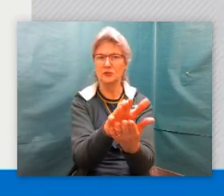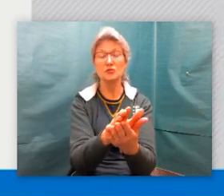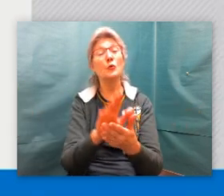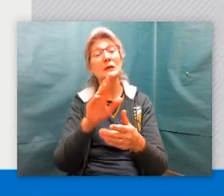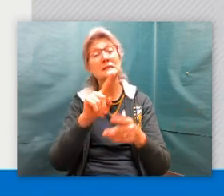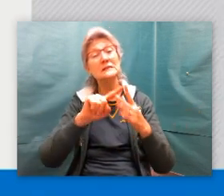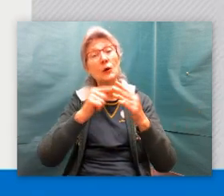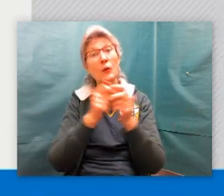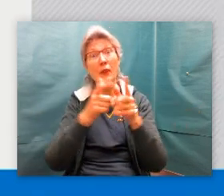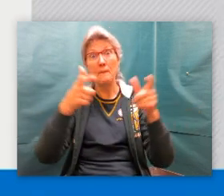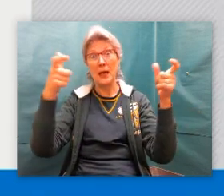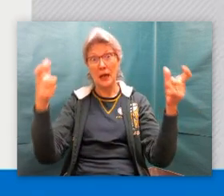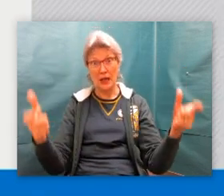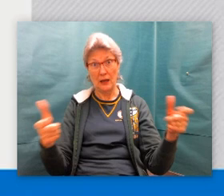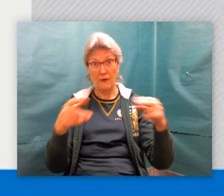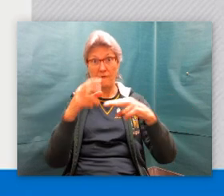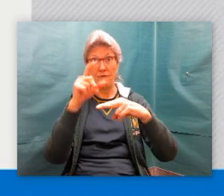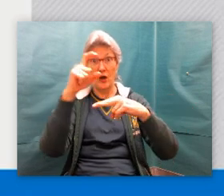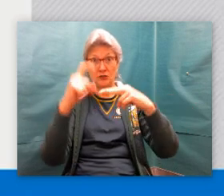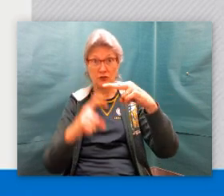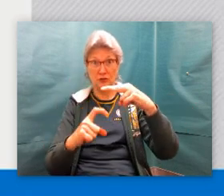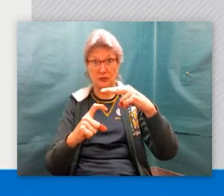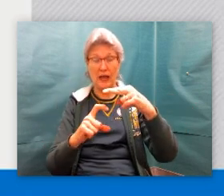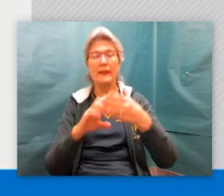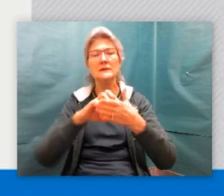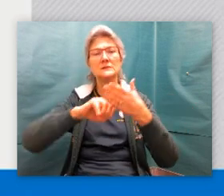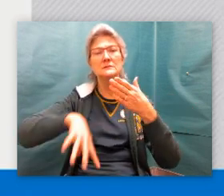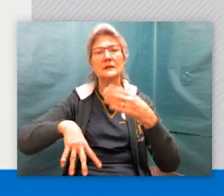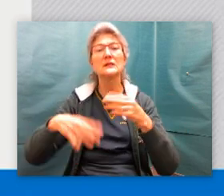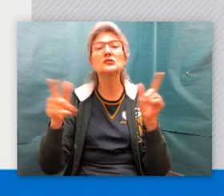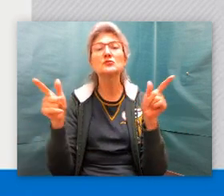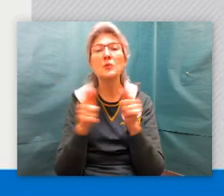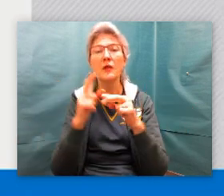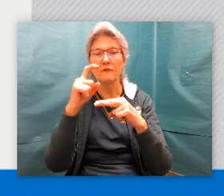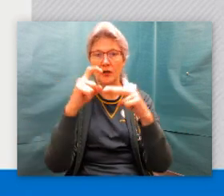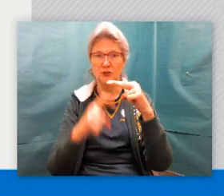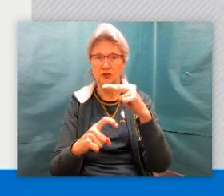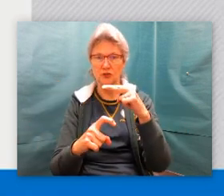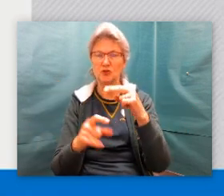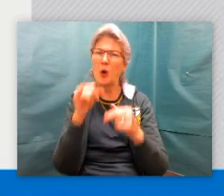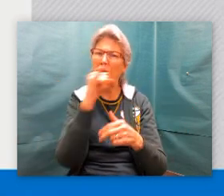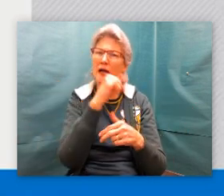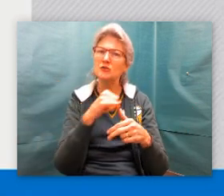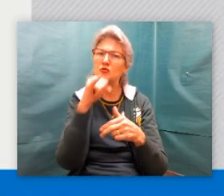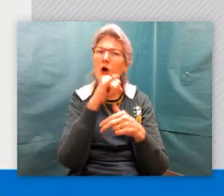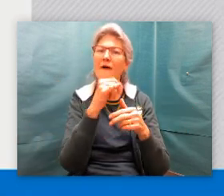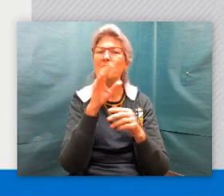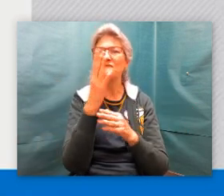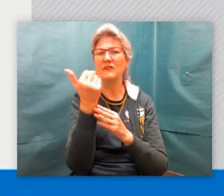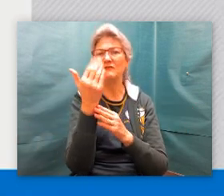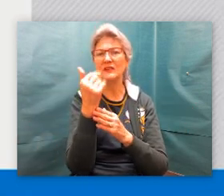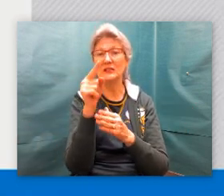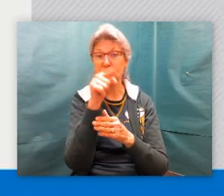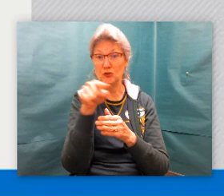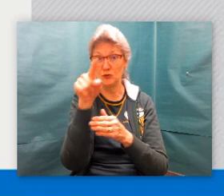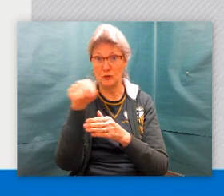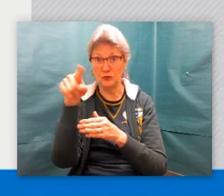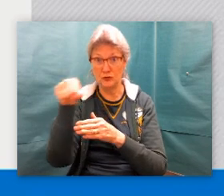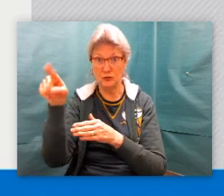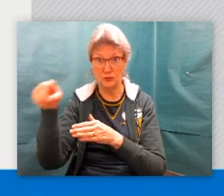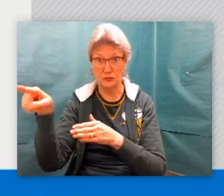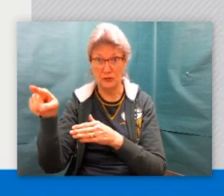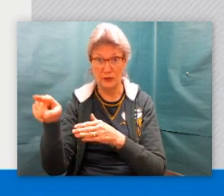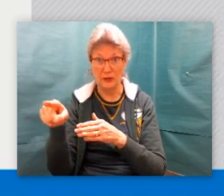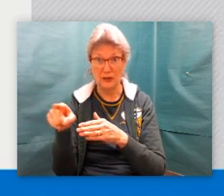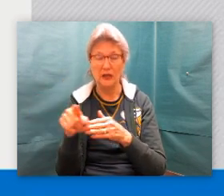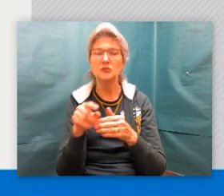So what I've done here is I've drawn 15 circles. They're not looking the greatest, but there's 15 circles here. And what I want to do is I want to get